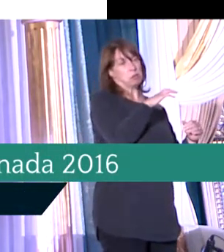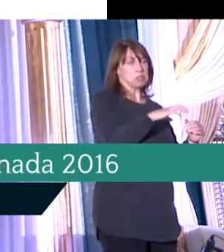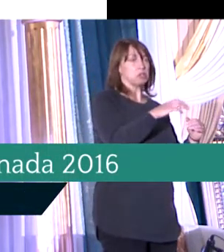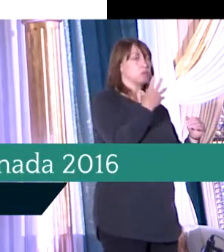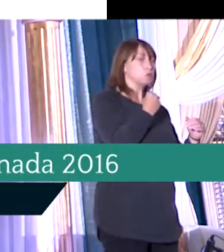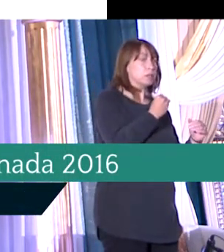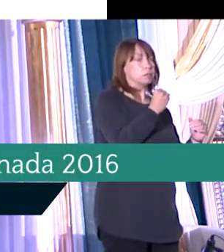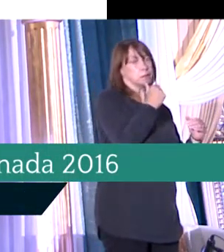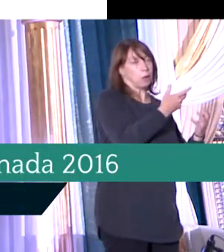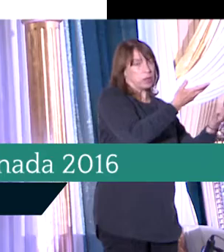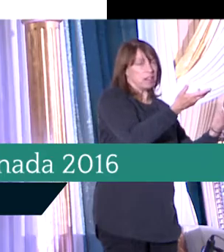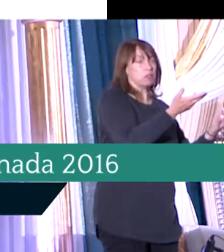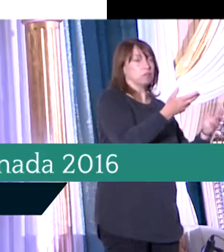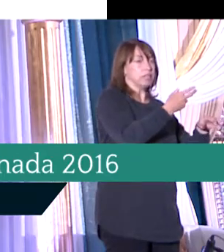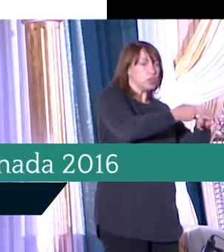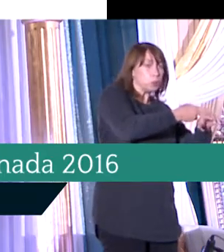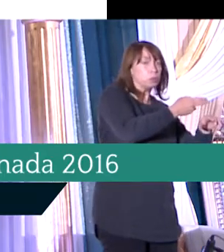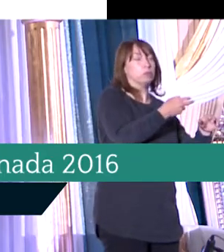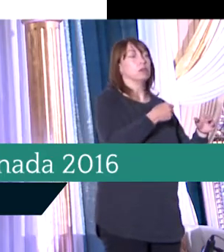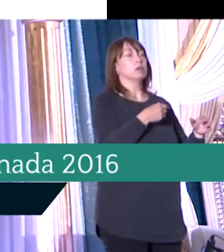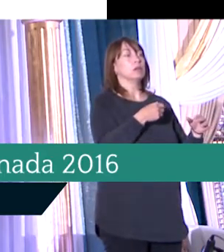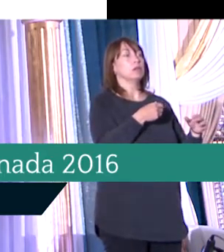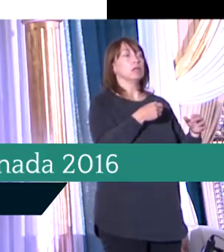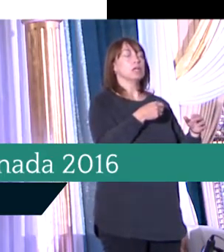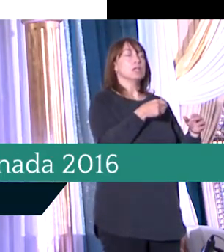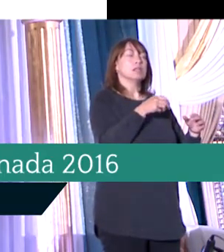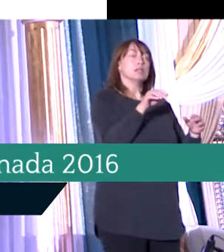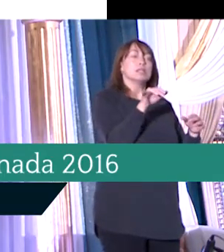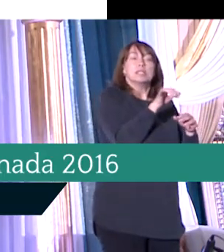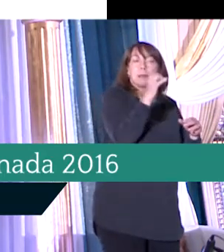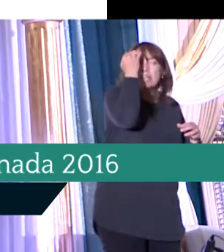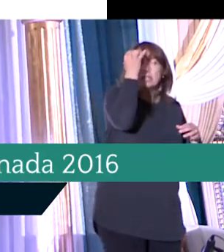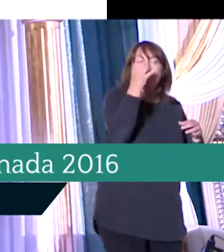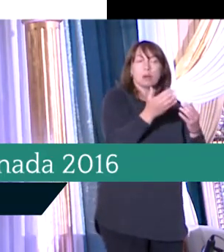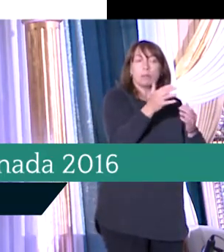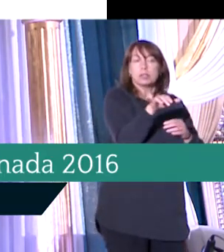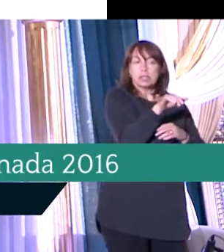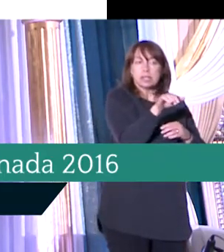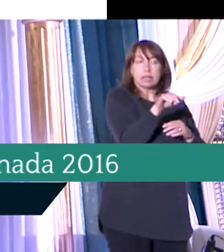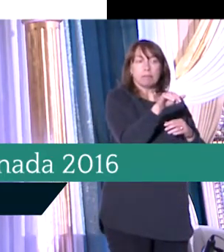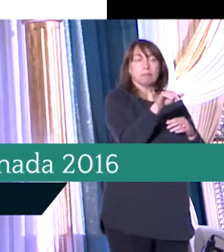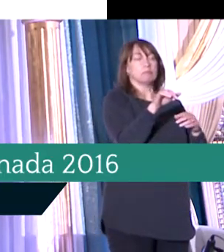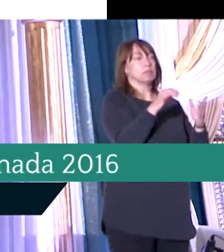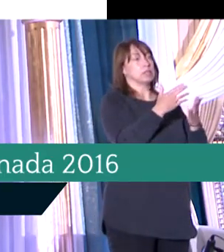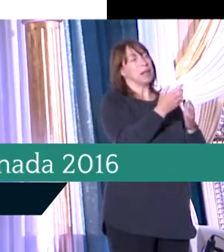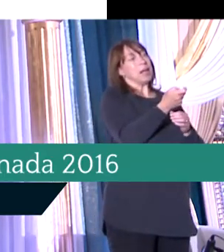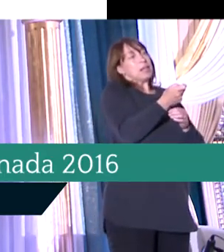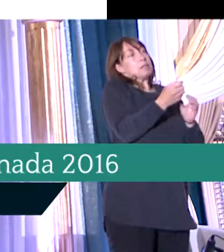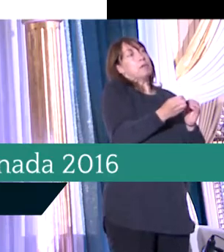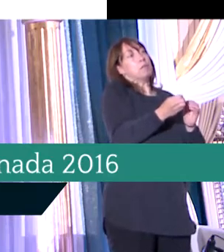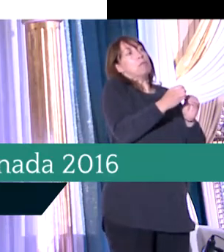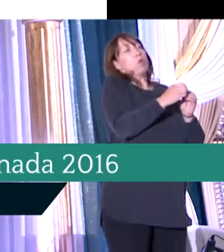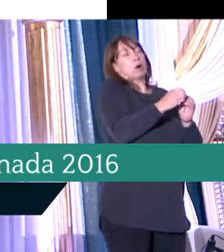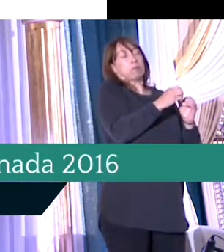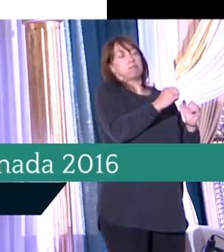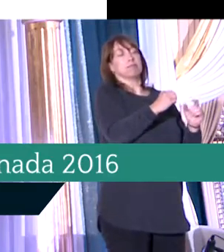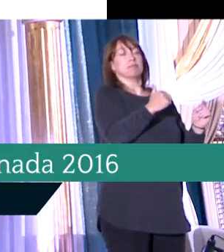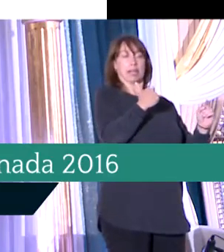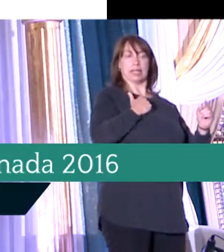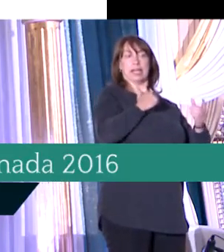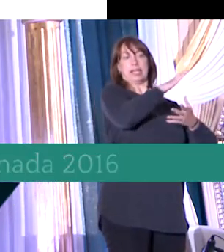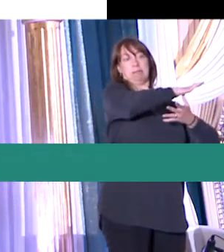results that are different but not that different. A little more likely to say that being Canadian is very important, but a quarter again say